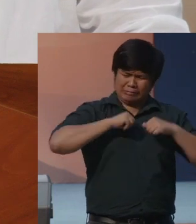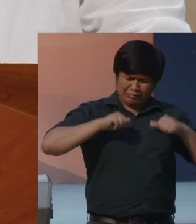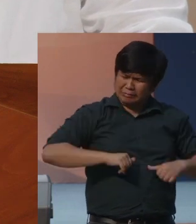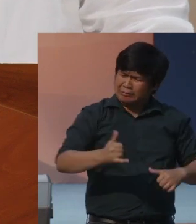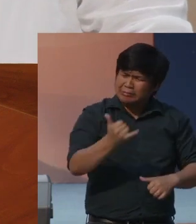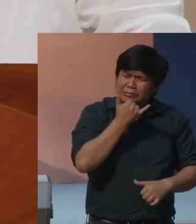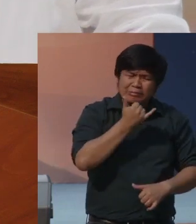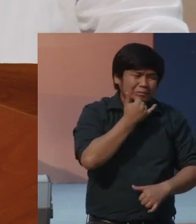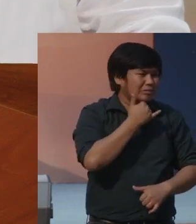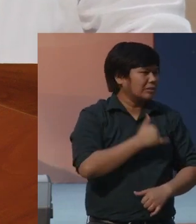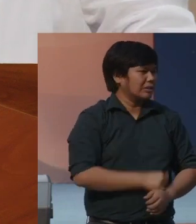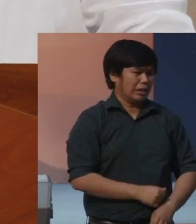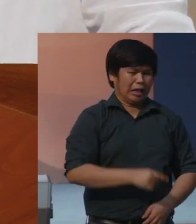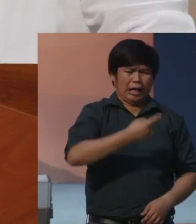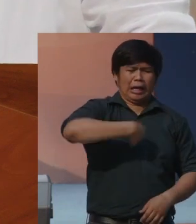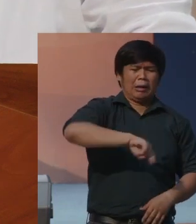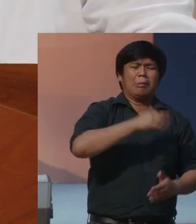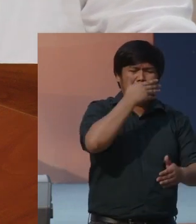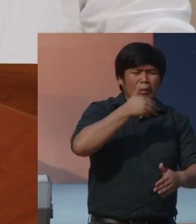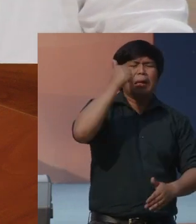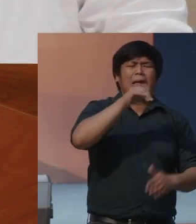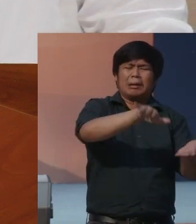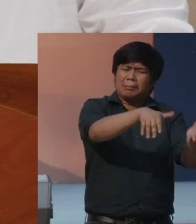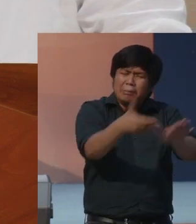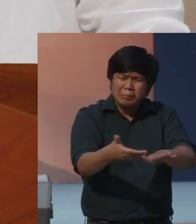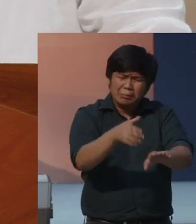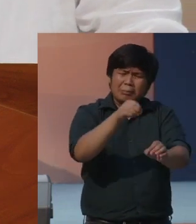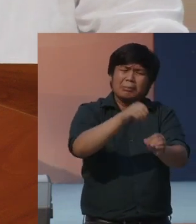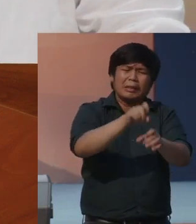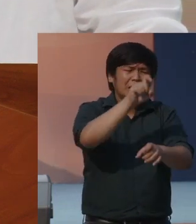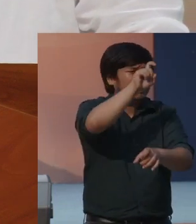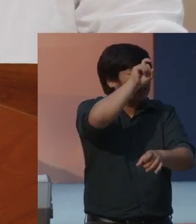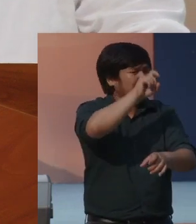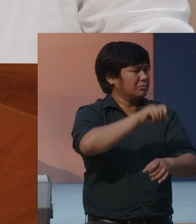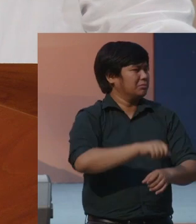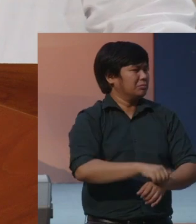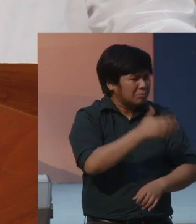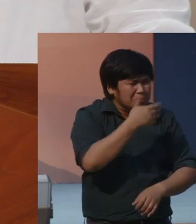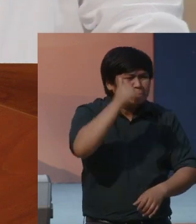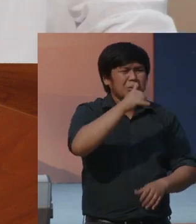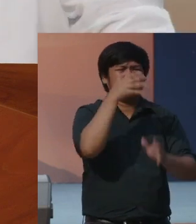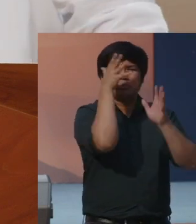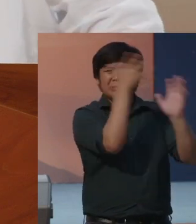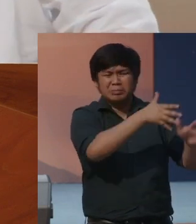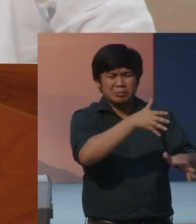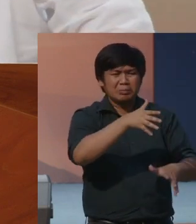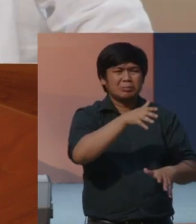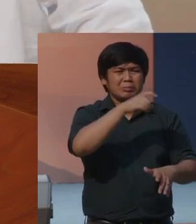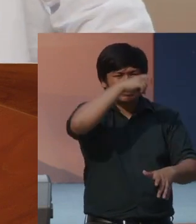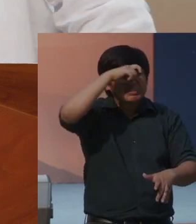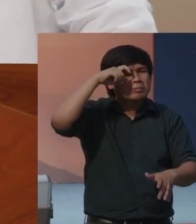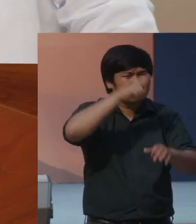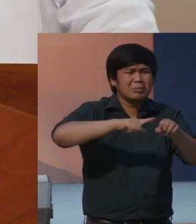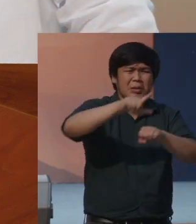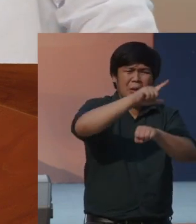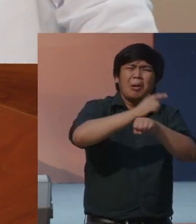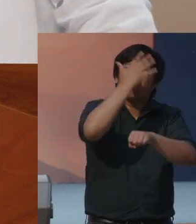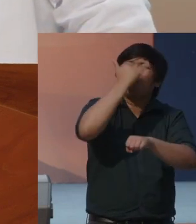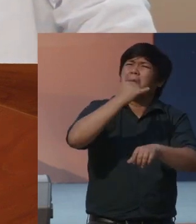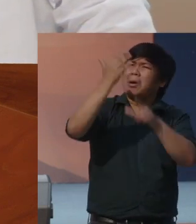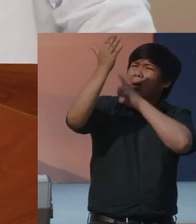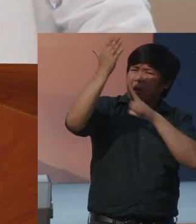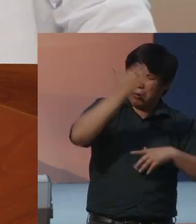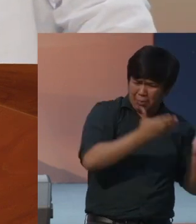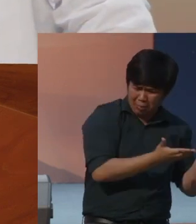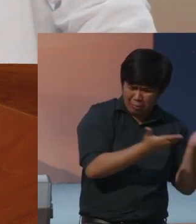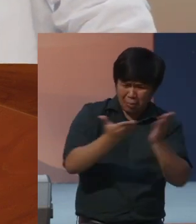'Would that we had died in the land of Egypt, or would that we had died in this wilderness. Why is the Lord bringing us